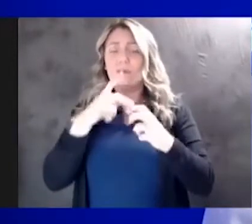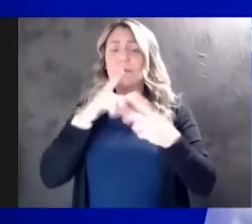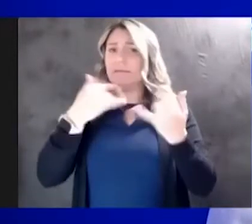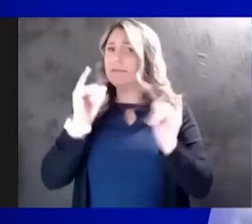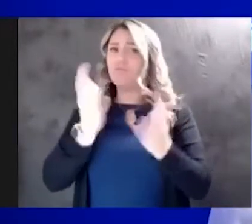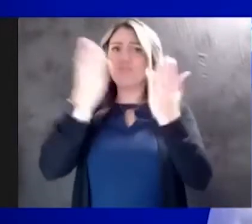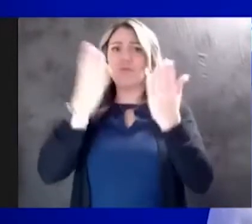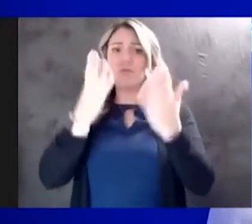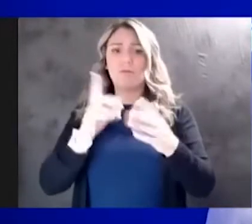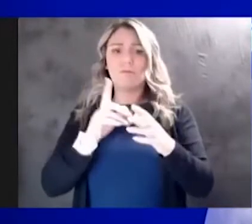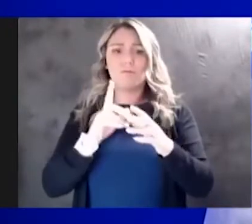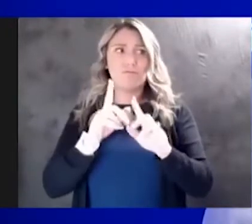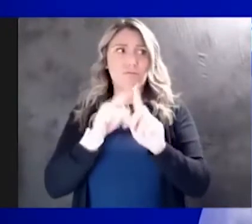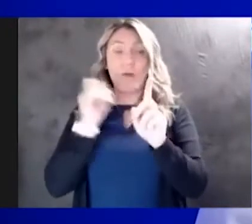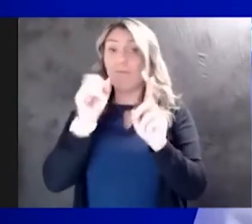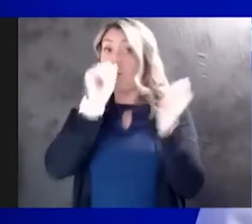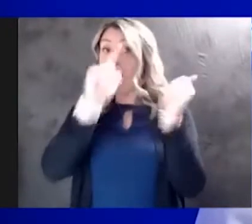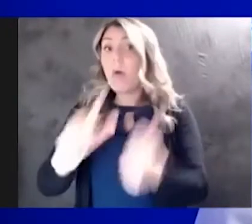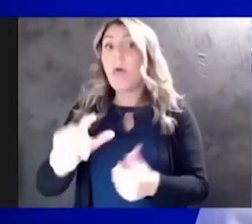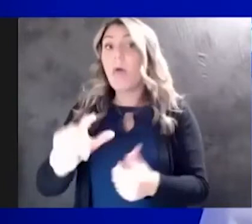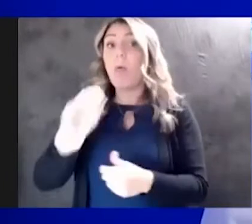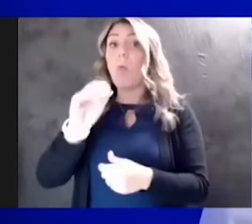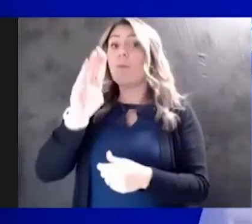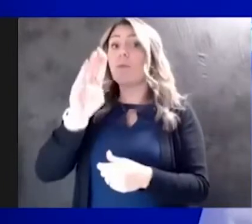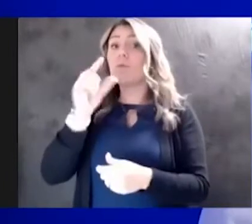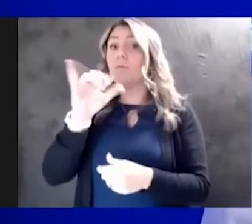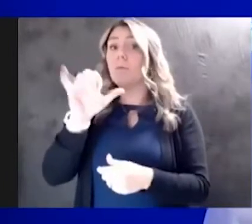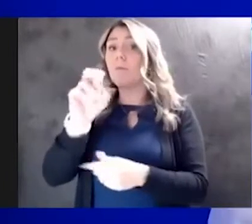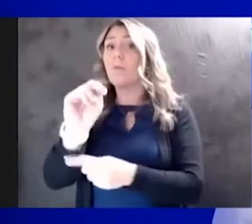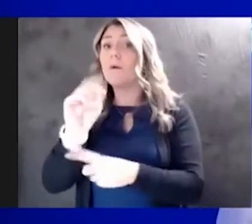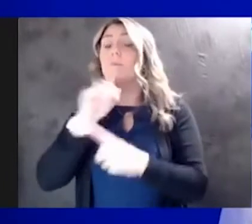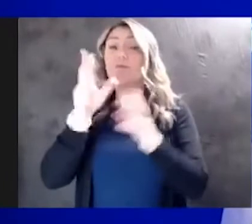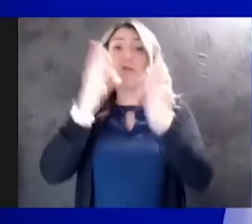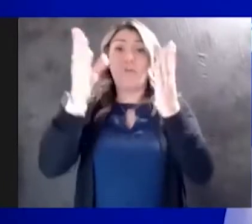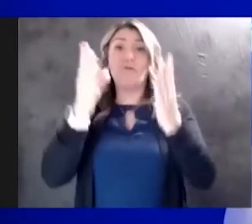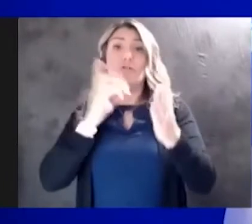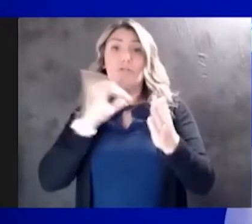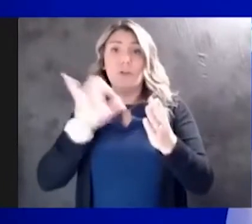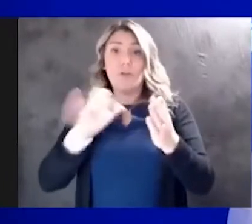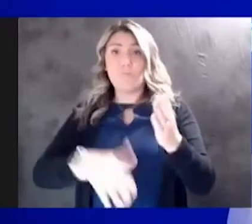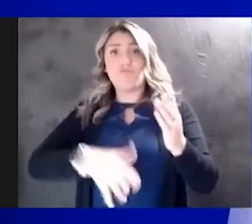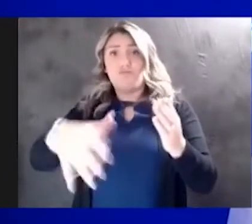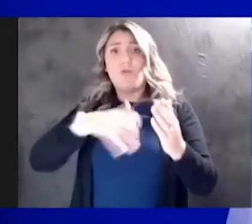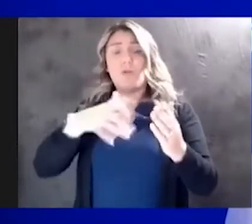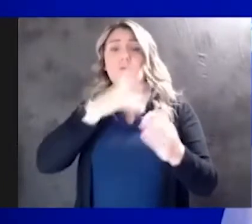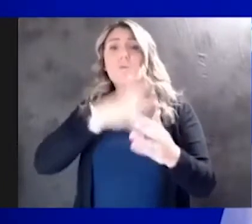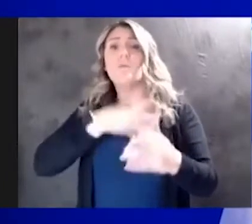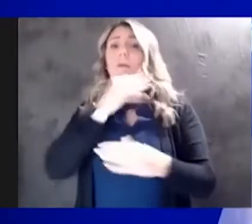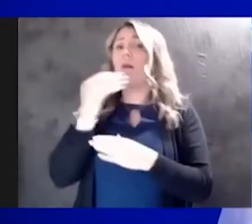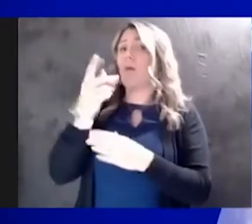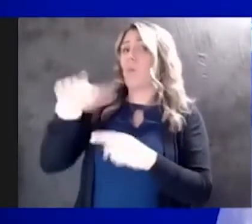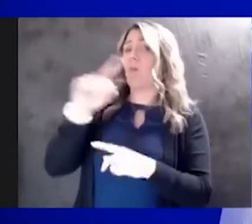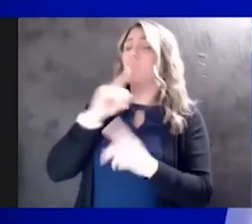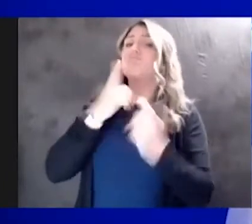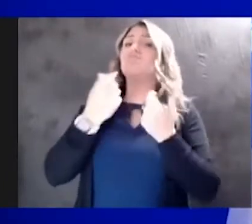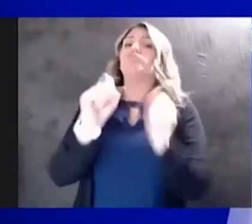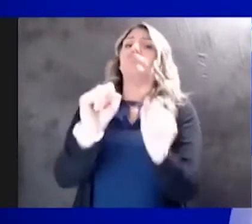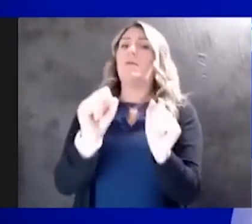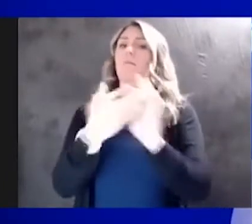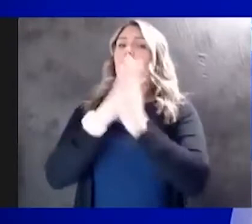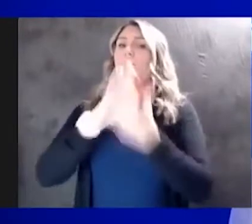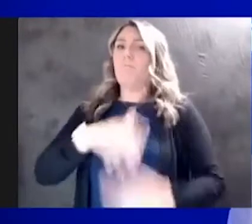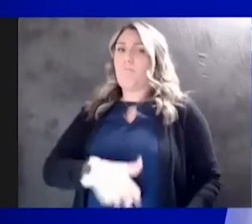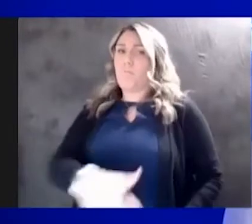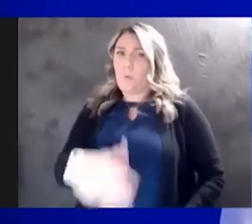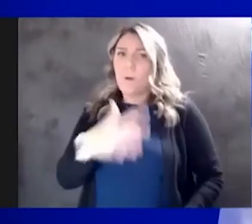the OB-GYN societies to offer the pregnant women and those who are trying to conceive the vaccination. So there is no